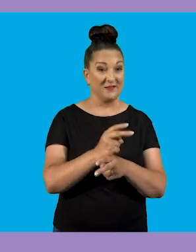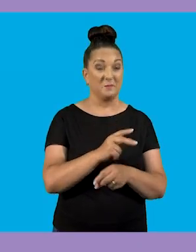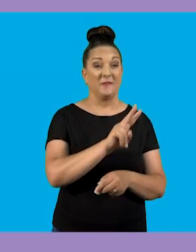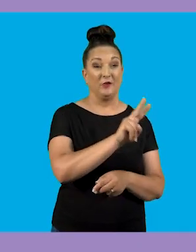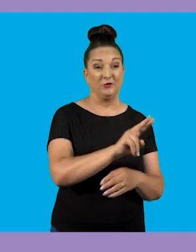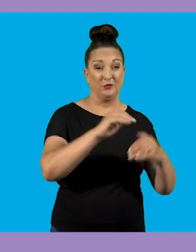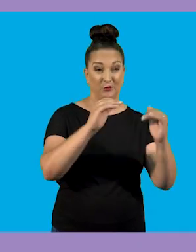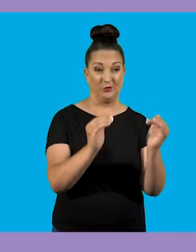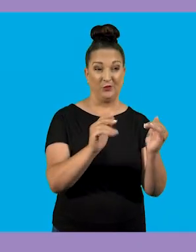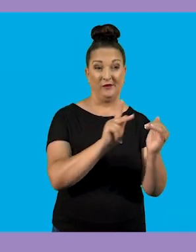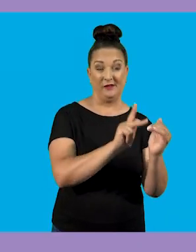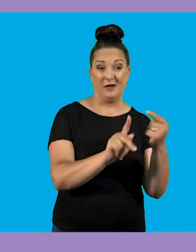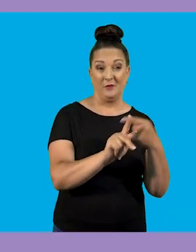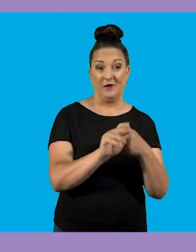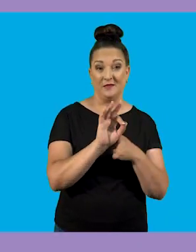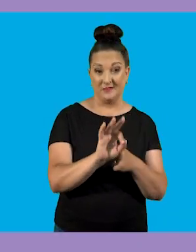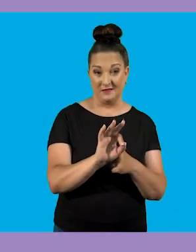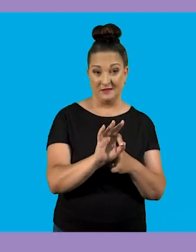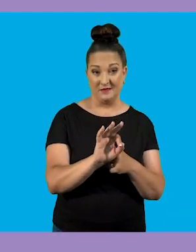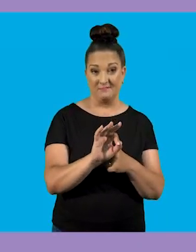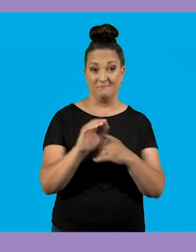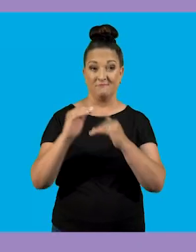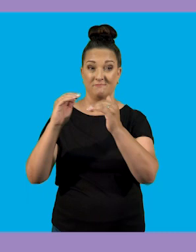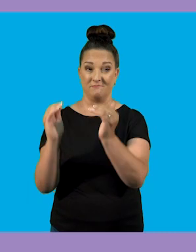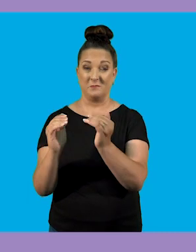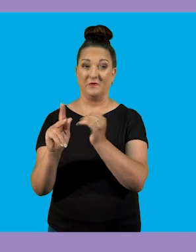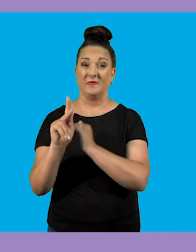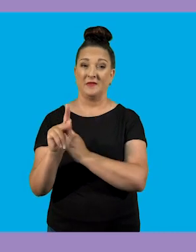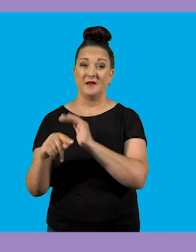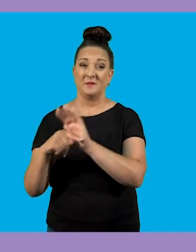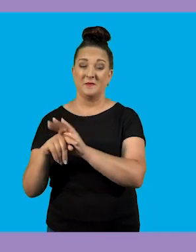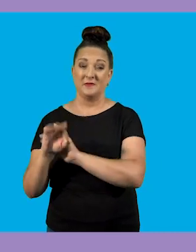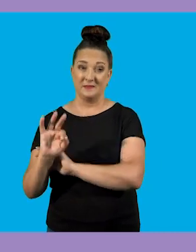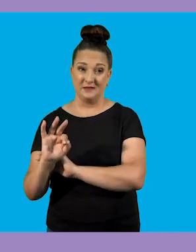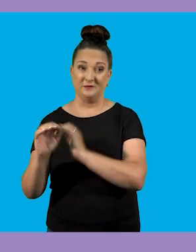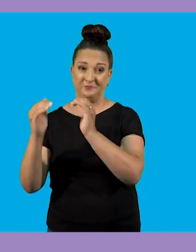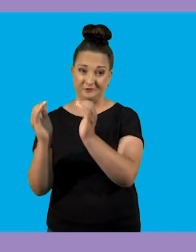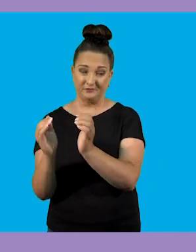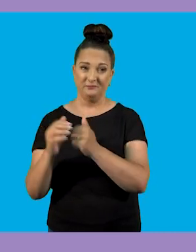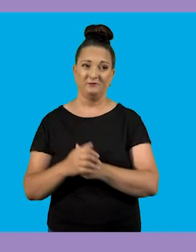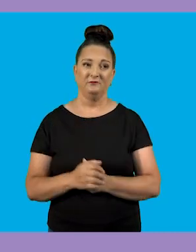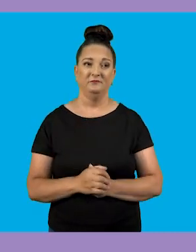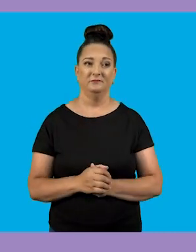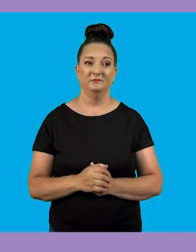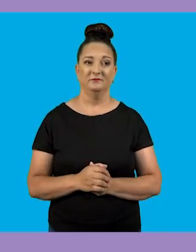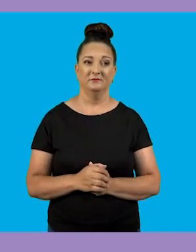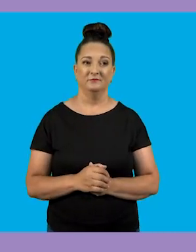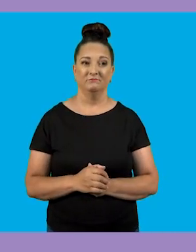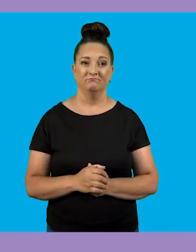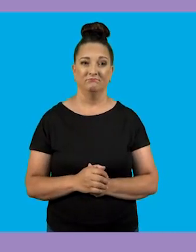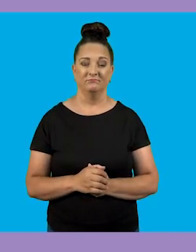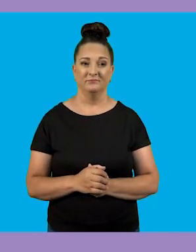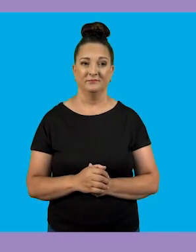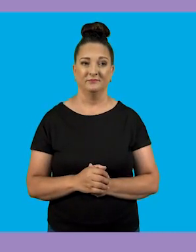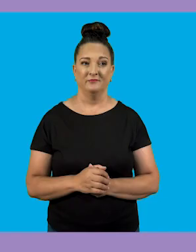you have swapped the two around, and that means we are going to have 2 and in brackets k plus 3 and in brackets